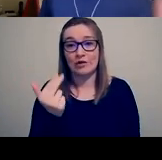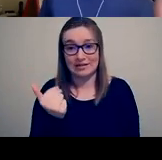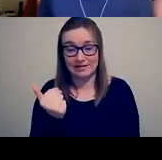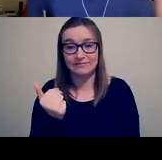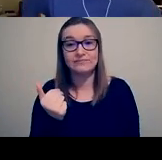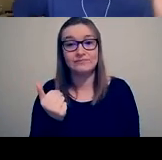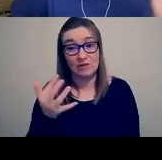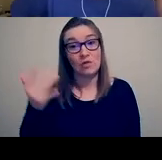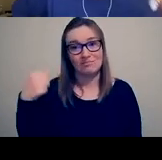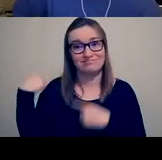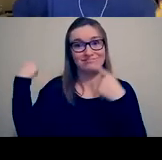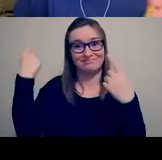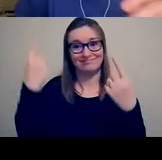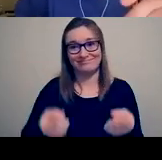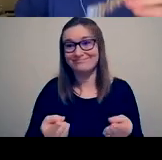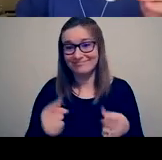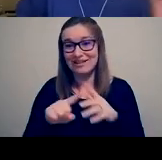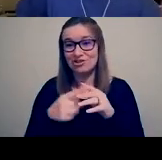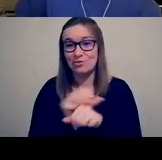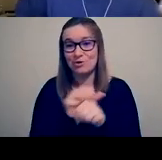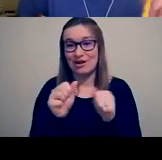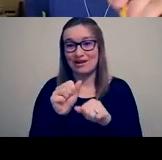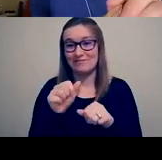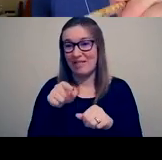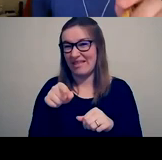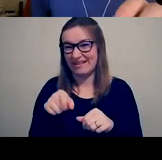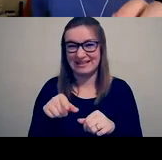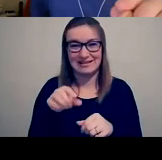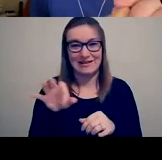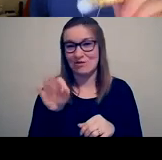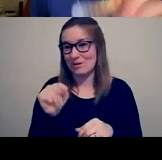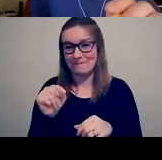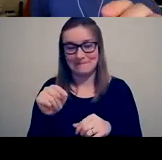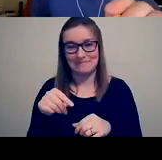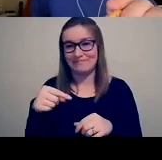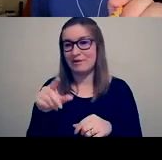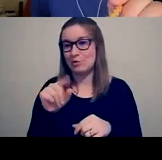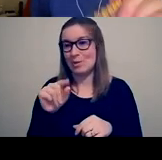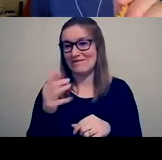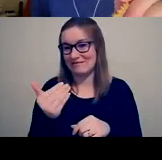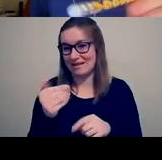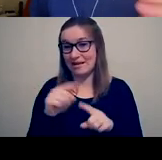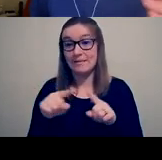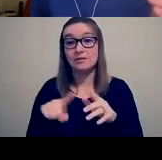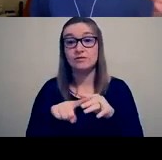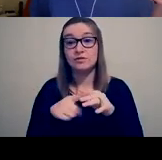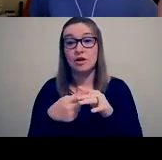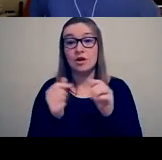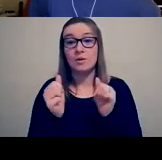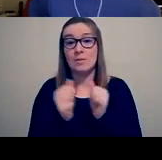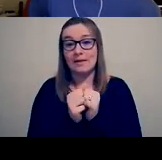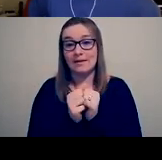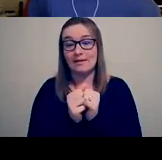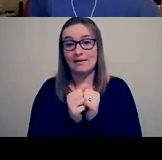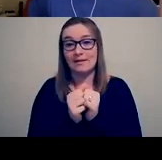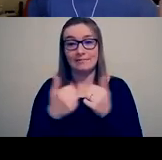Long time. Yeah, I actually started working on this full time in 2015. But basically, it started out with, I just